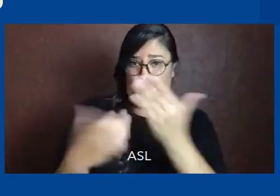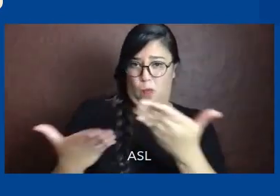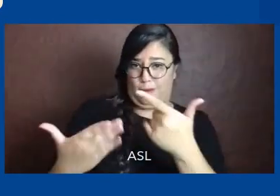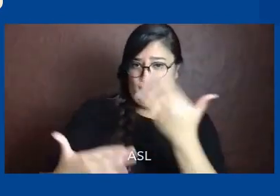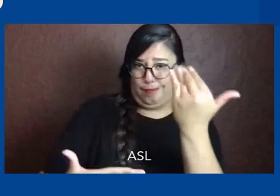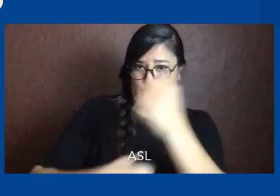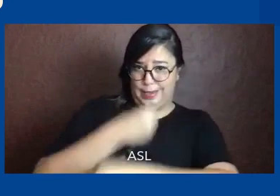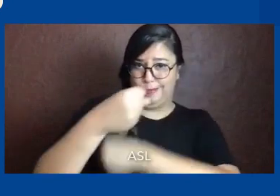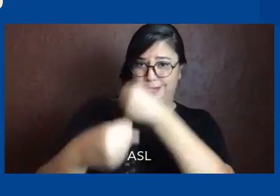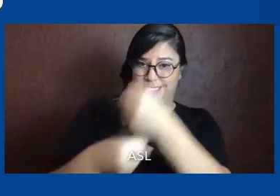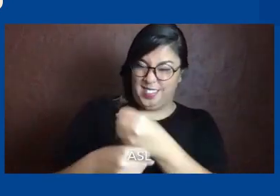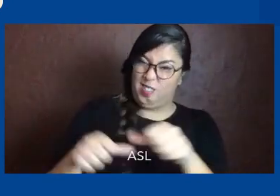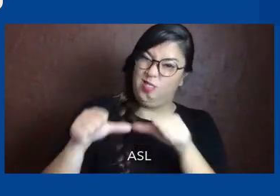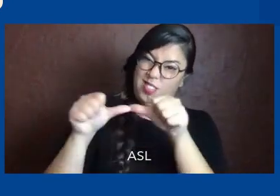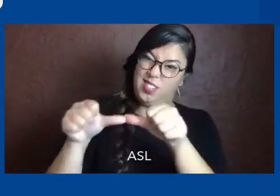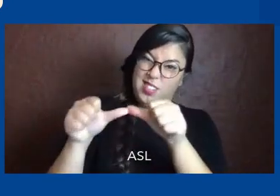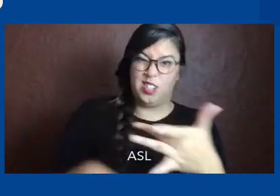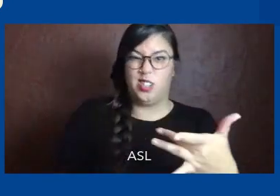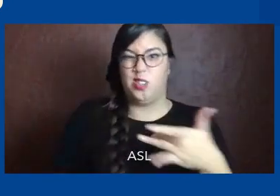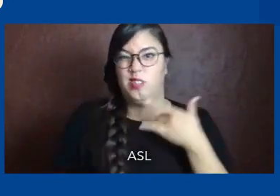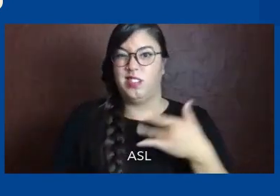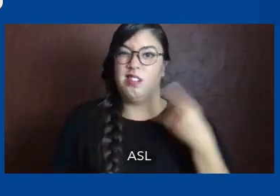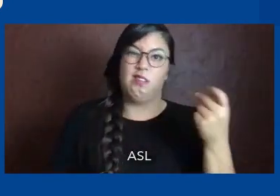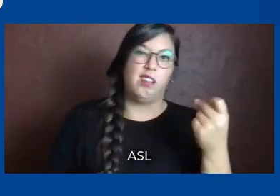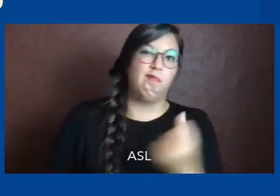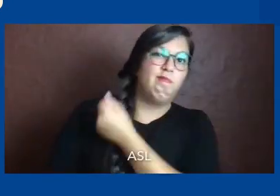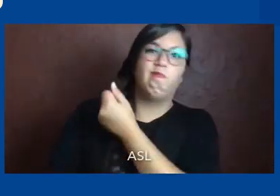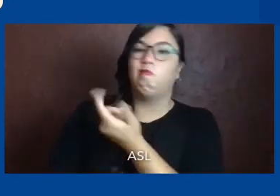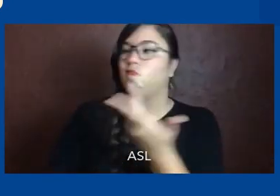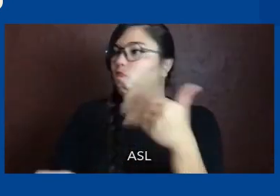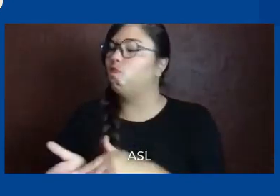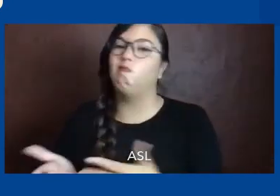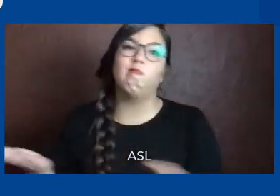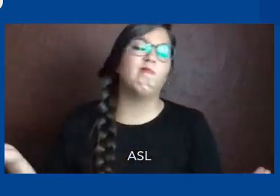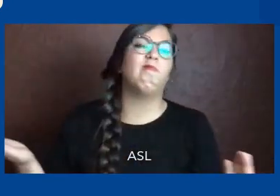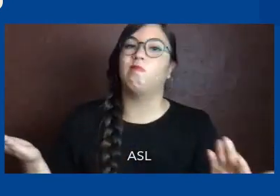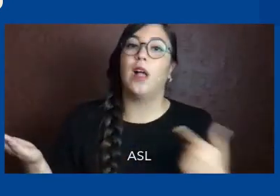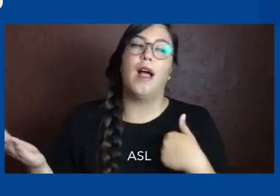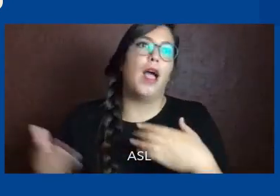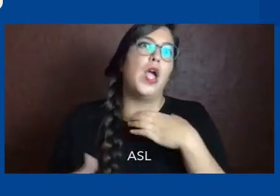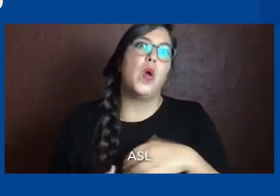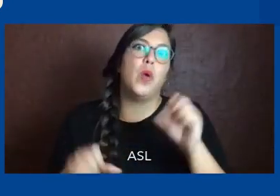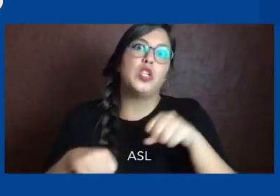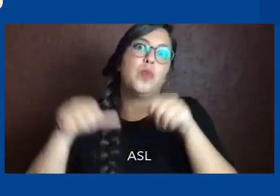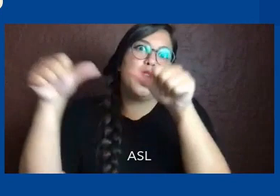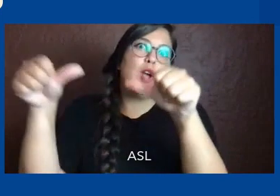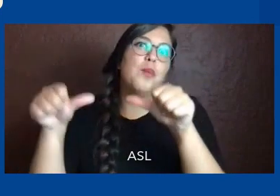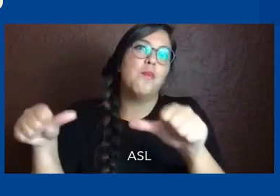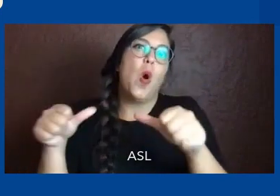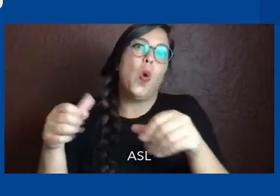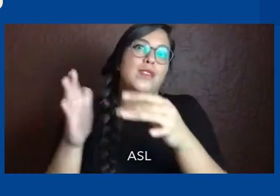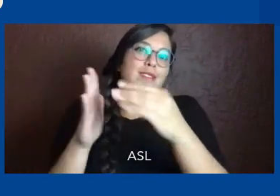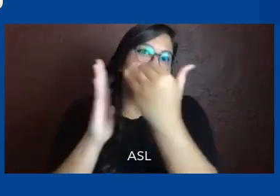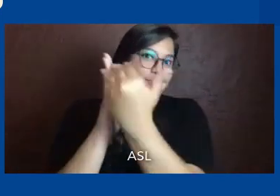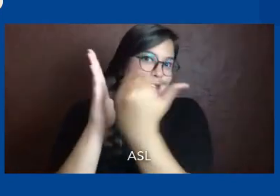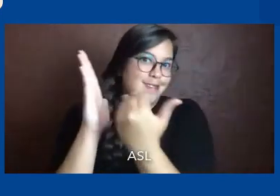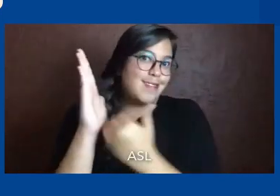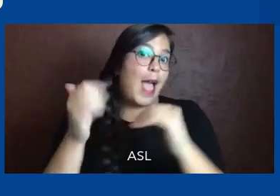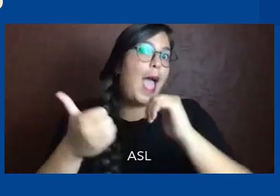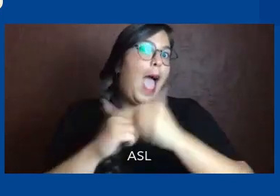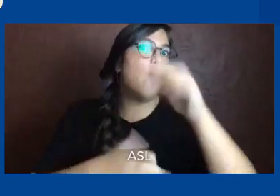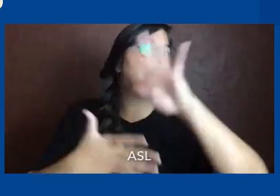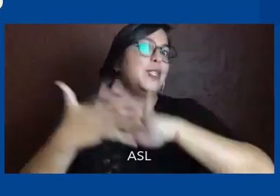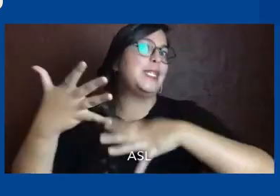feel like a crapshoot. I wish there was a way for us to publish guidelines about how to schedule ourselves, like a crystal